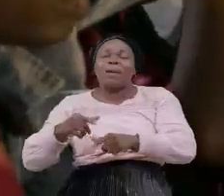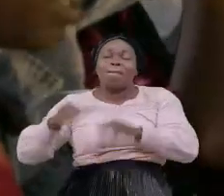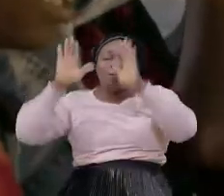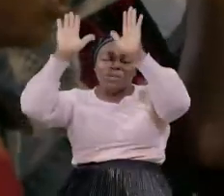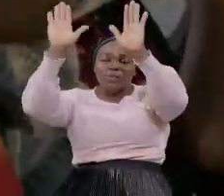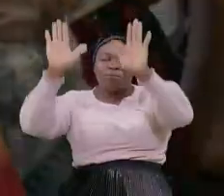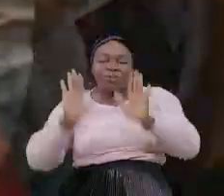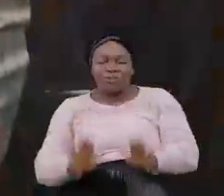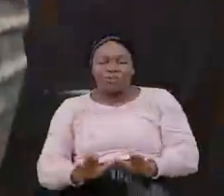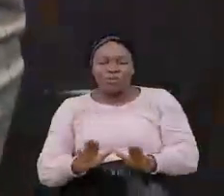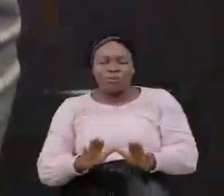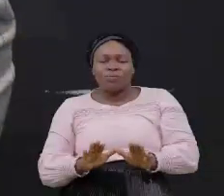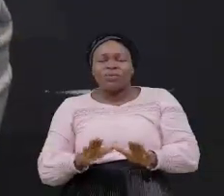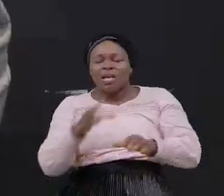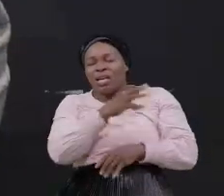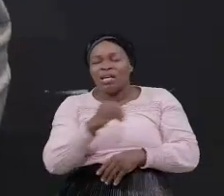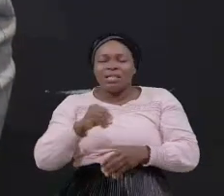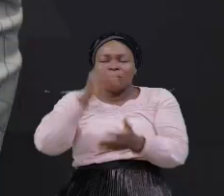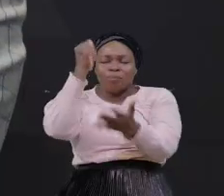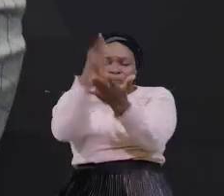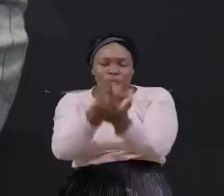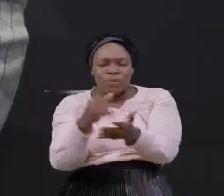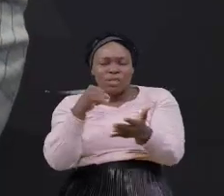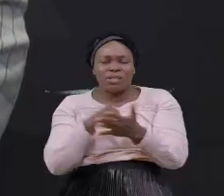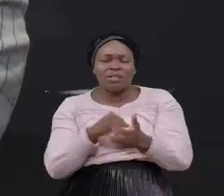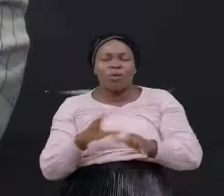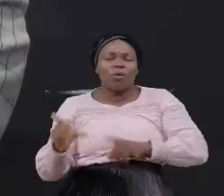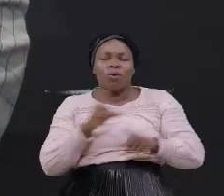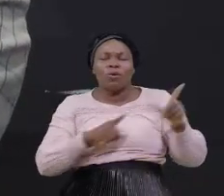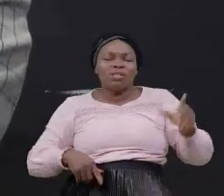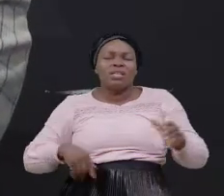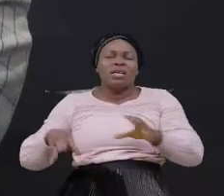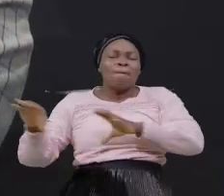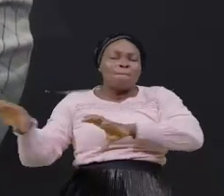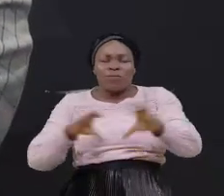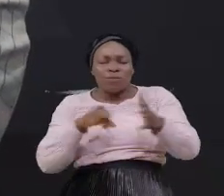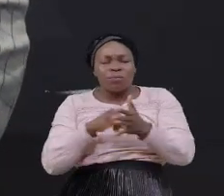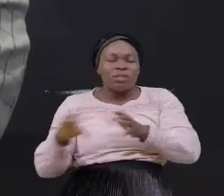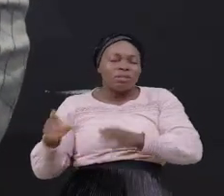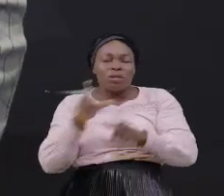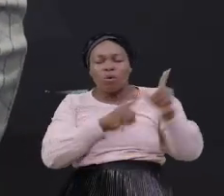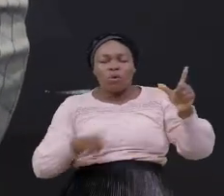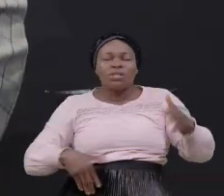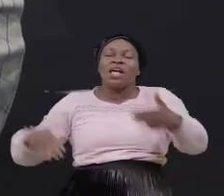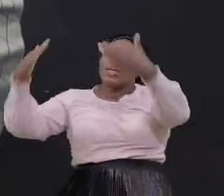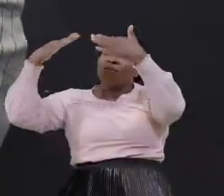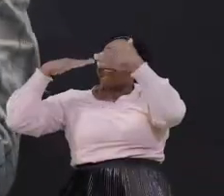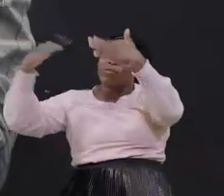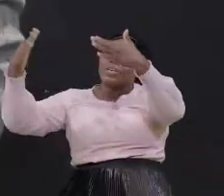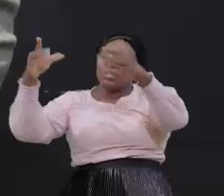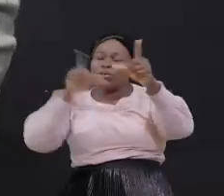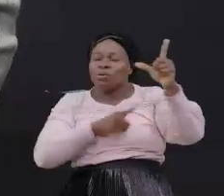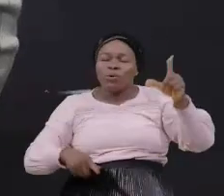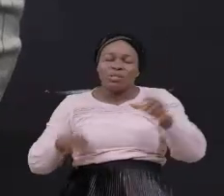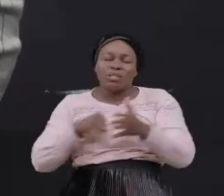it, Lord. Perform it, Lord. Thank you, Lord. It is done. For